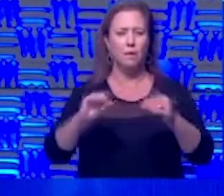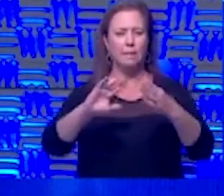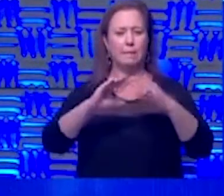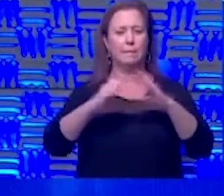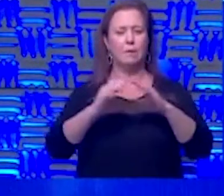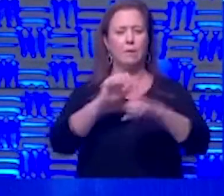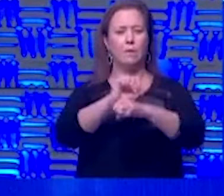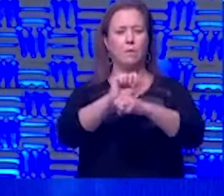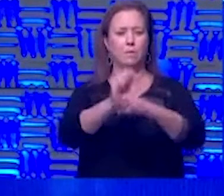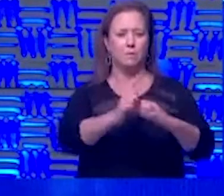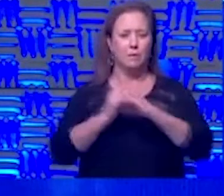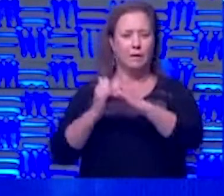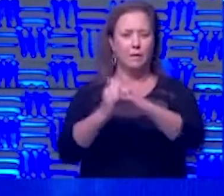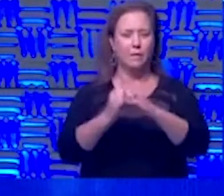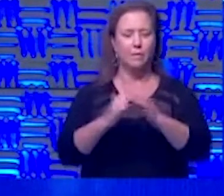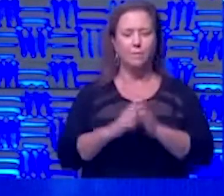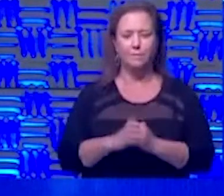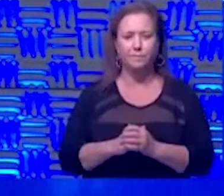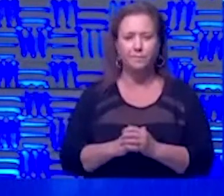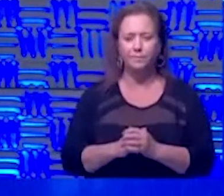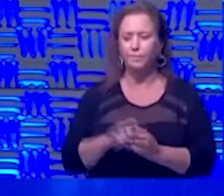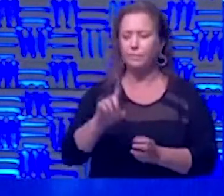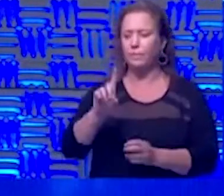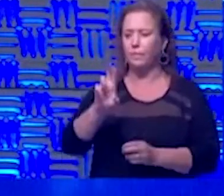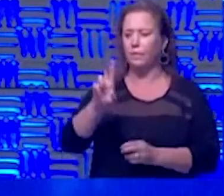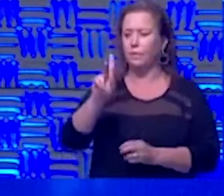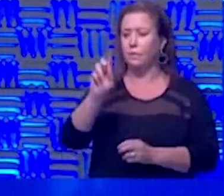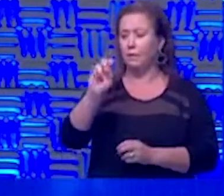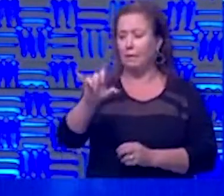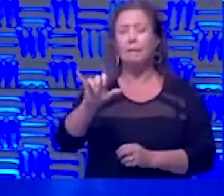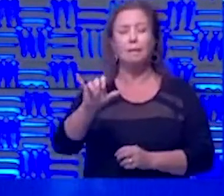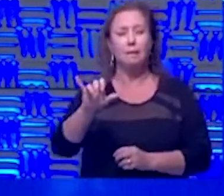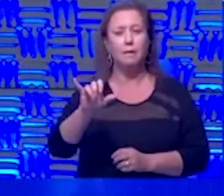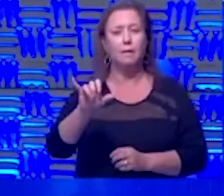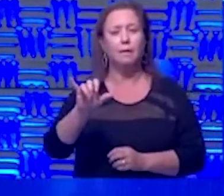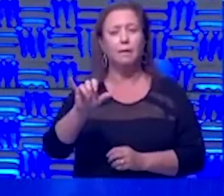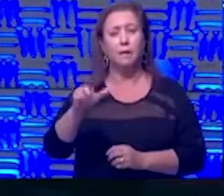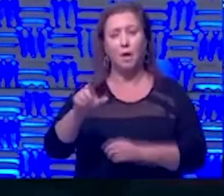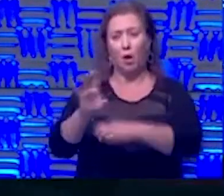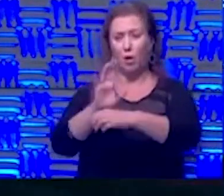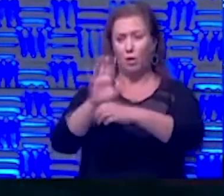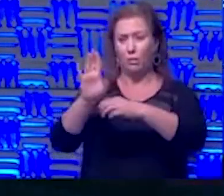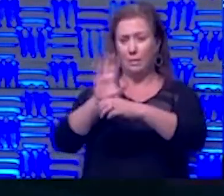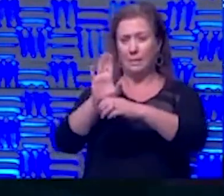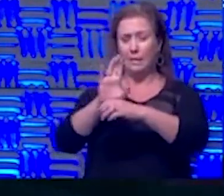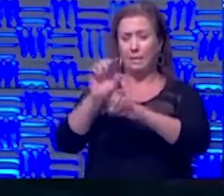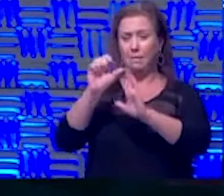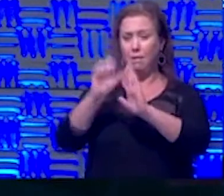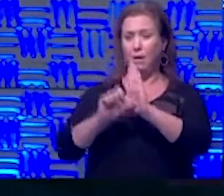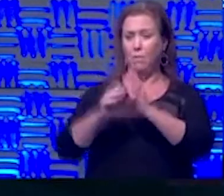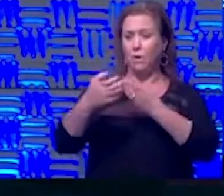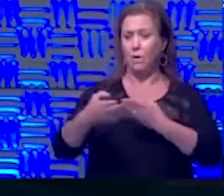pulls together. Dr. Key, communities pulling together, are you busy back in the operating room?